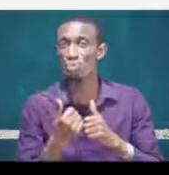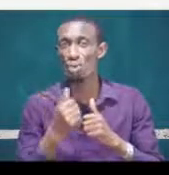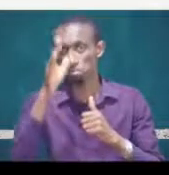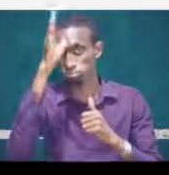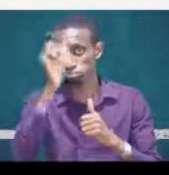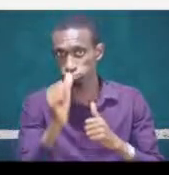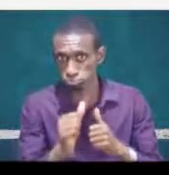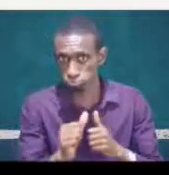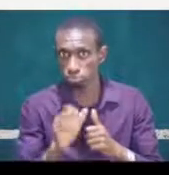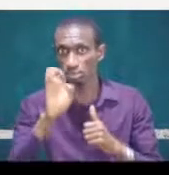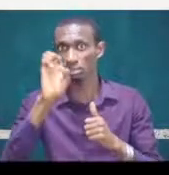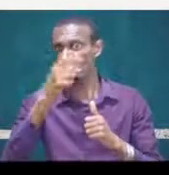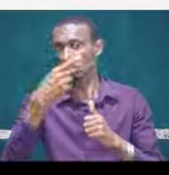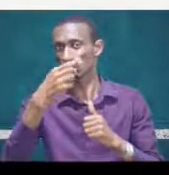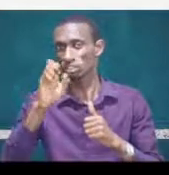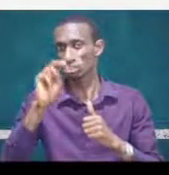Two,